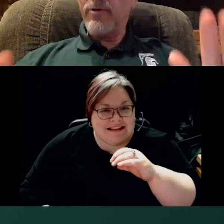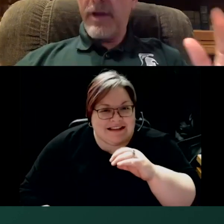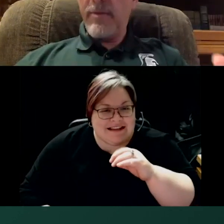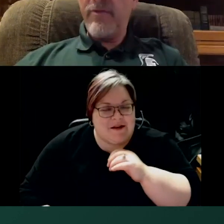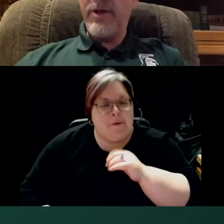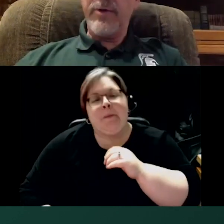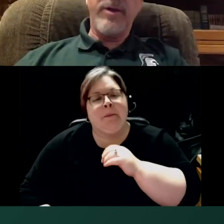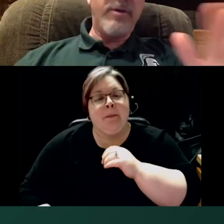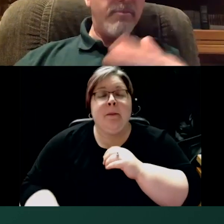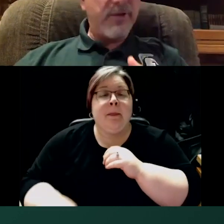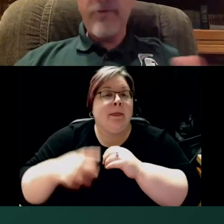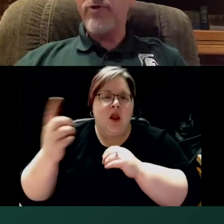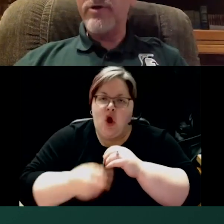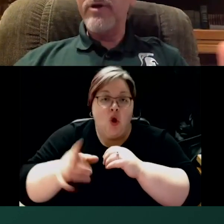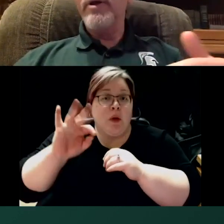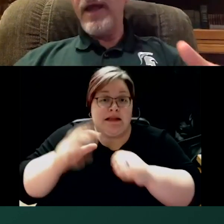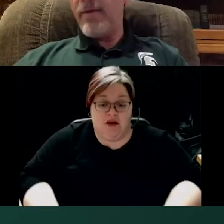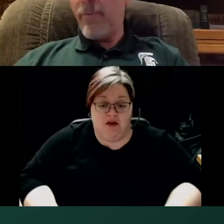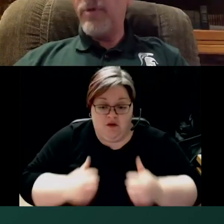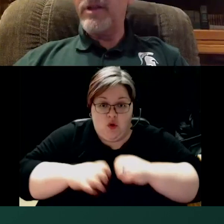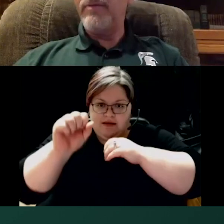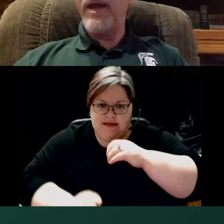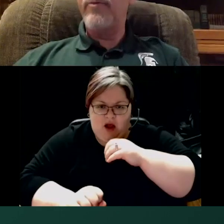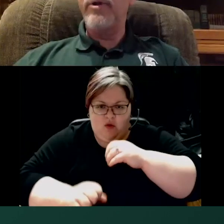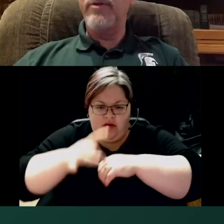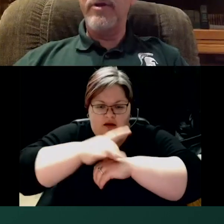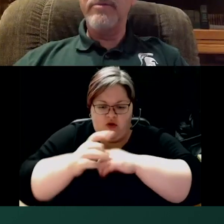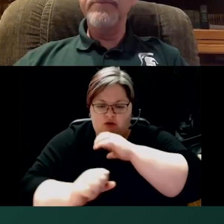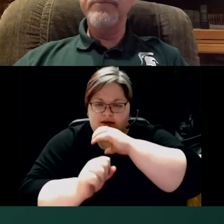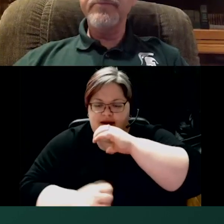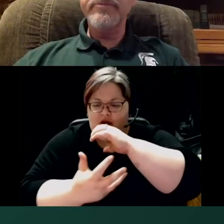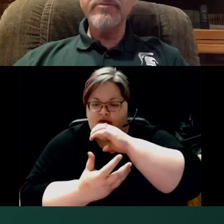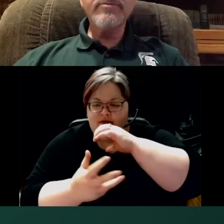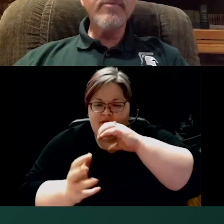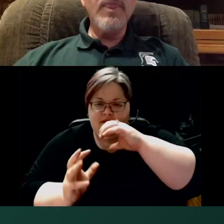the southern hemisphere is different and mostly backwards to this.